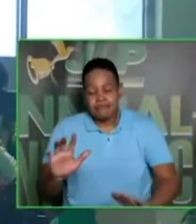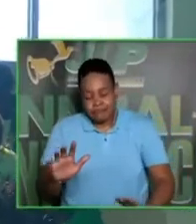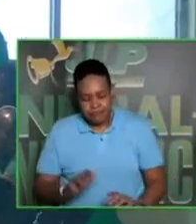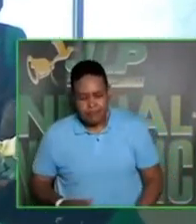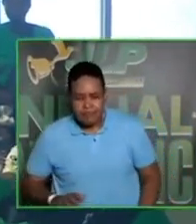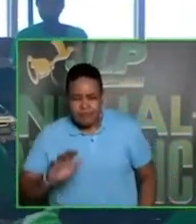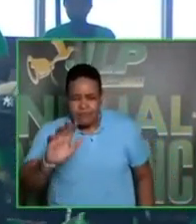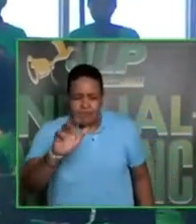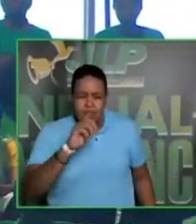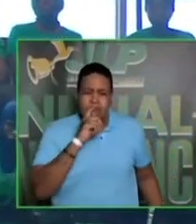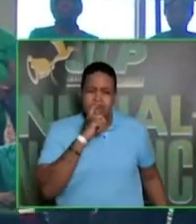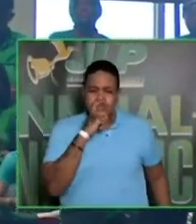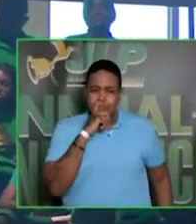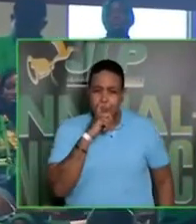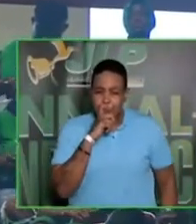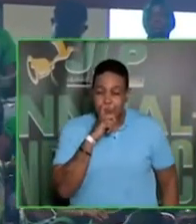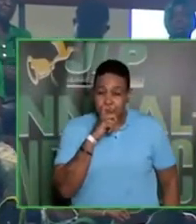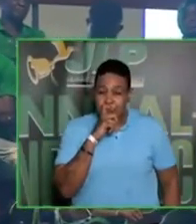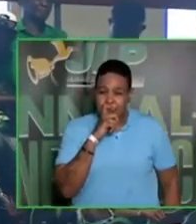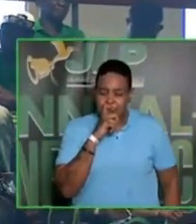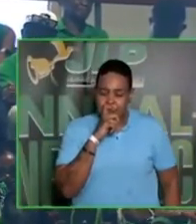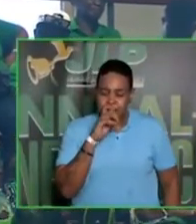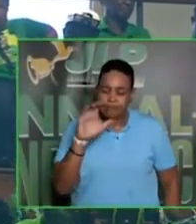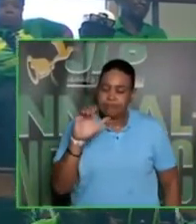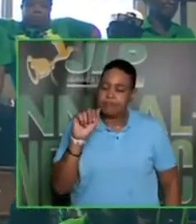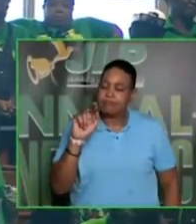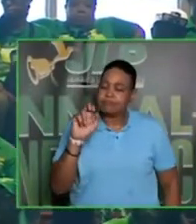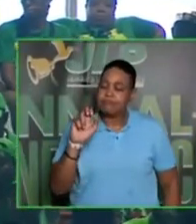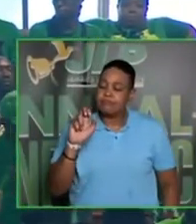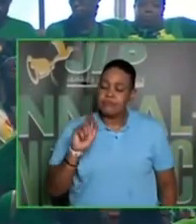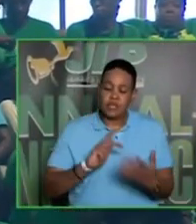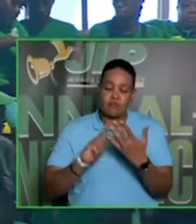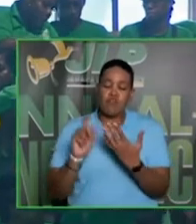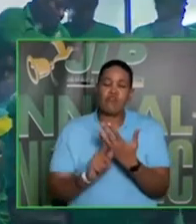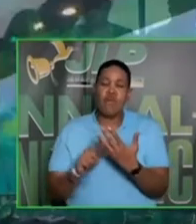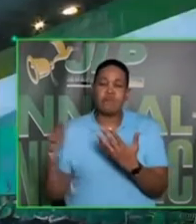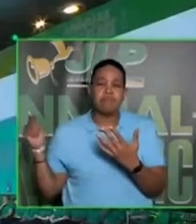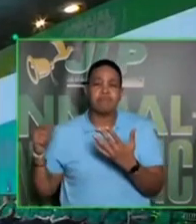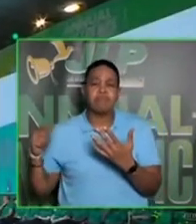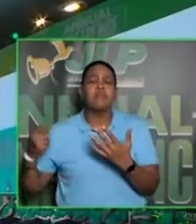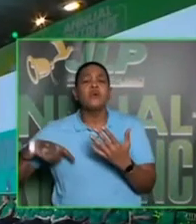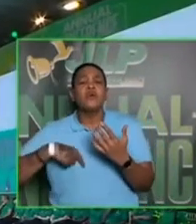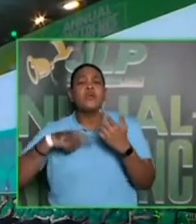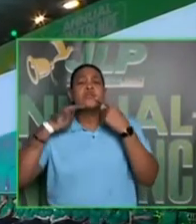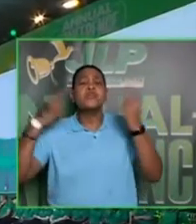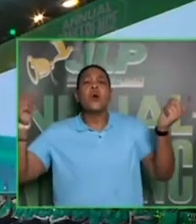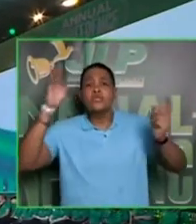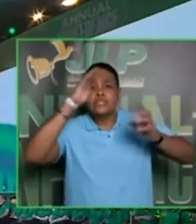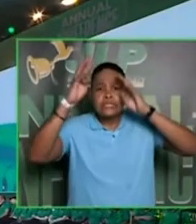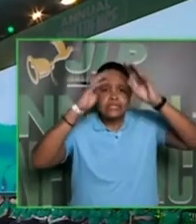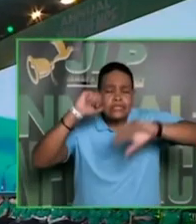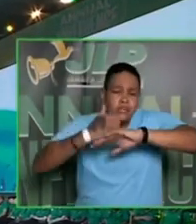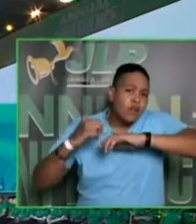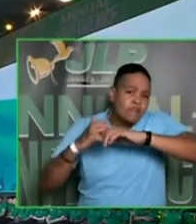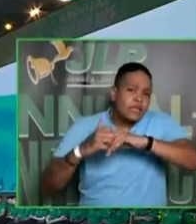now. Under our CARE program, we announced the innovative initiative.